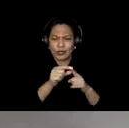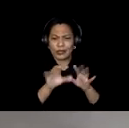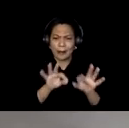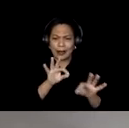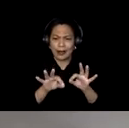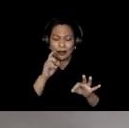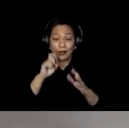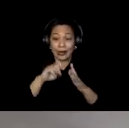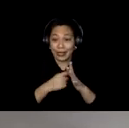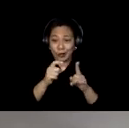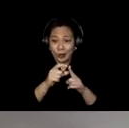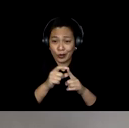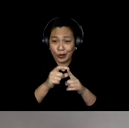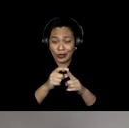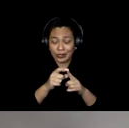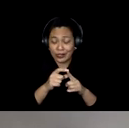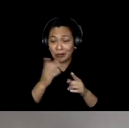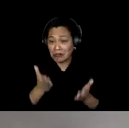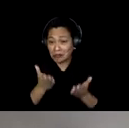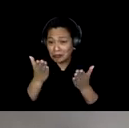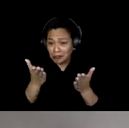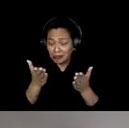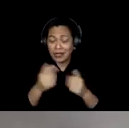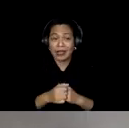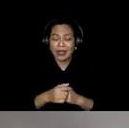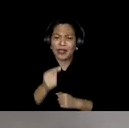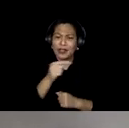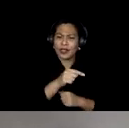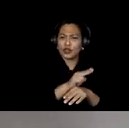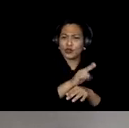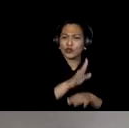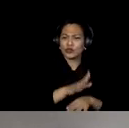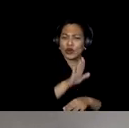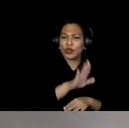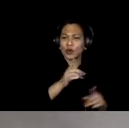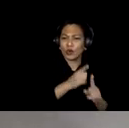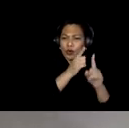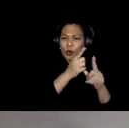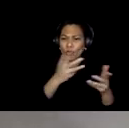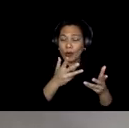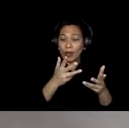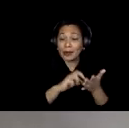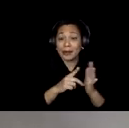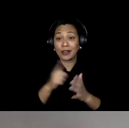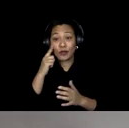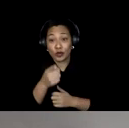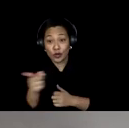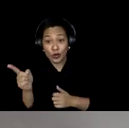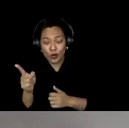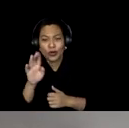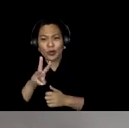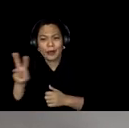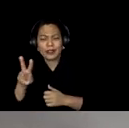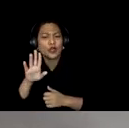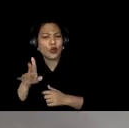website is what is the user intent? Like, who is your target audience and what